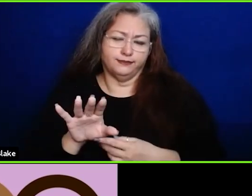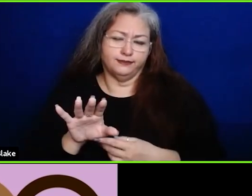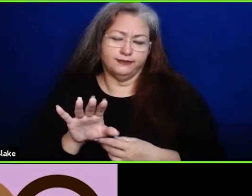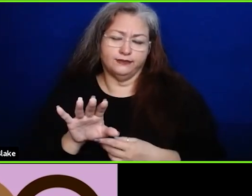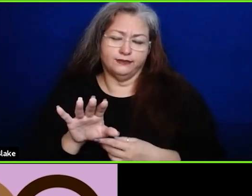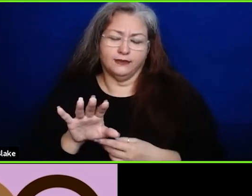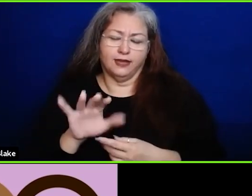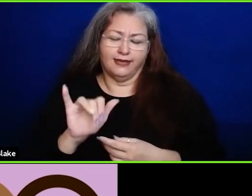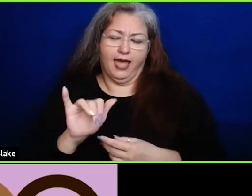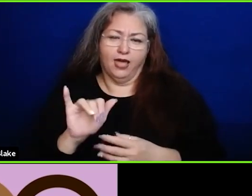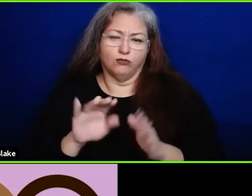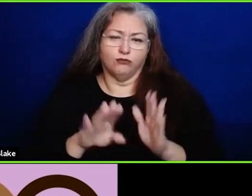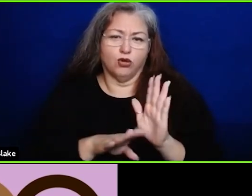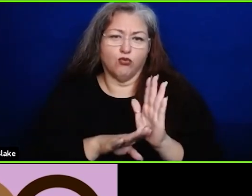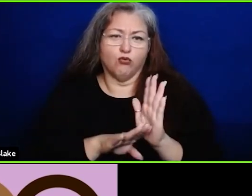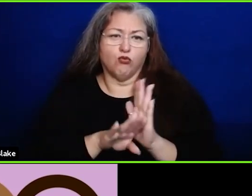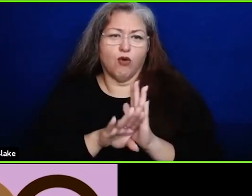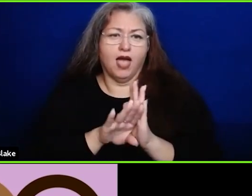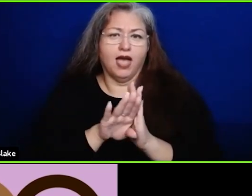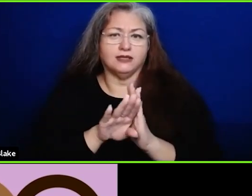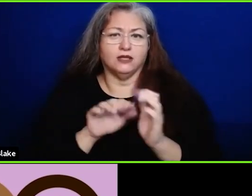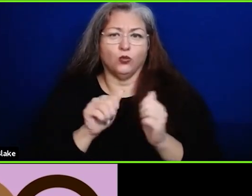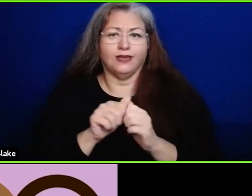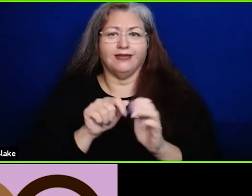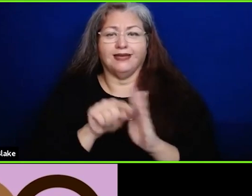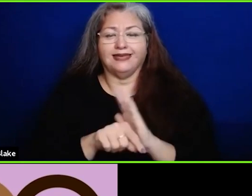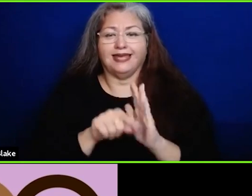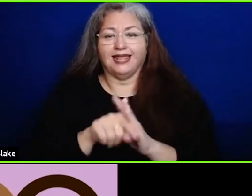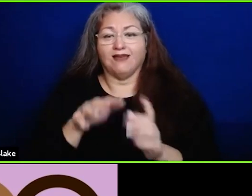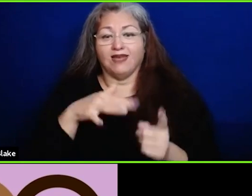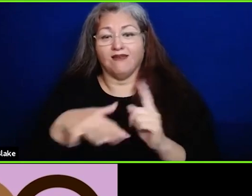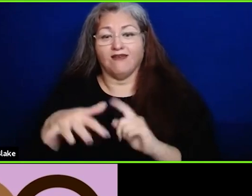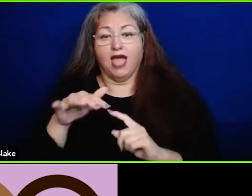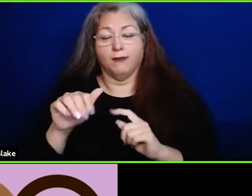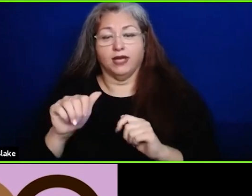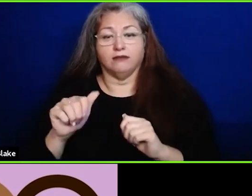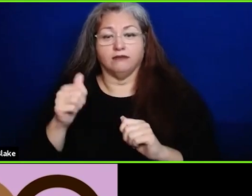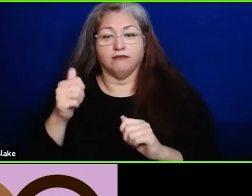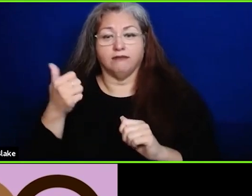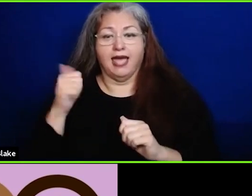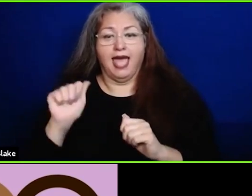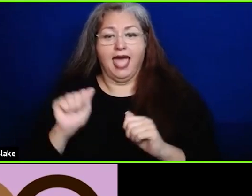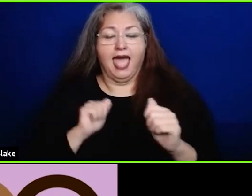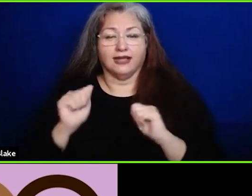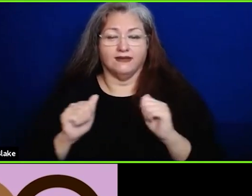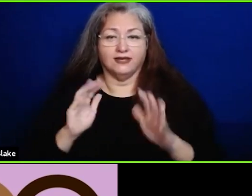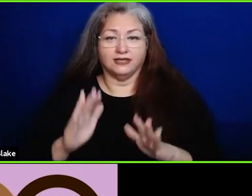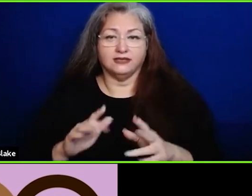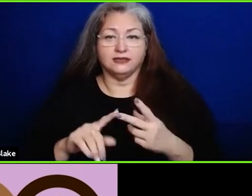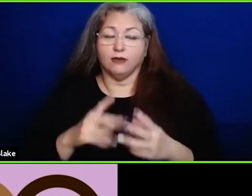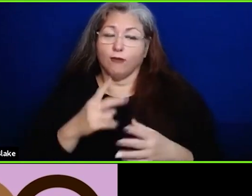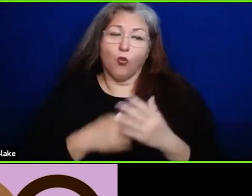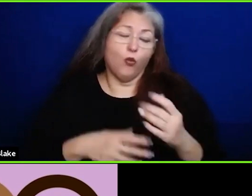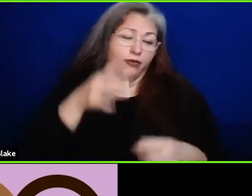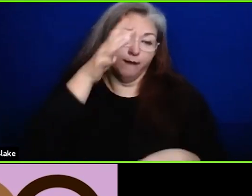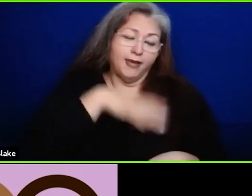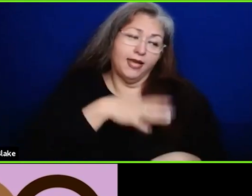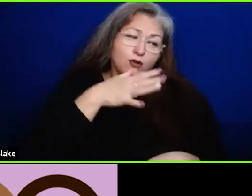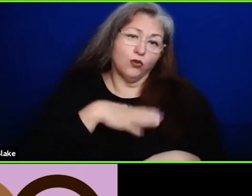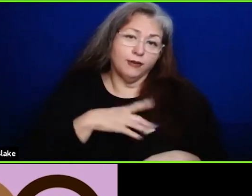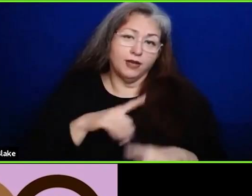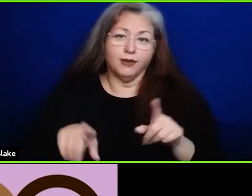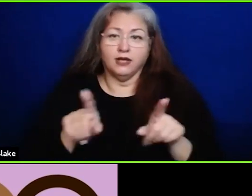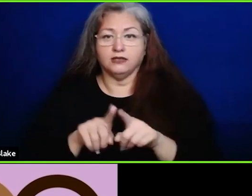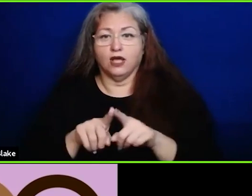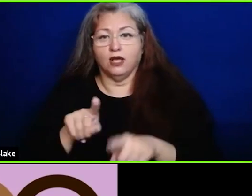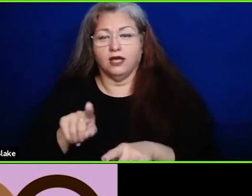incredible rise in killing of environmental activists in general, on one hand, men and women, and on the other hand, the